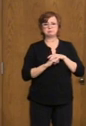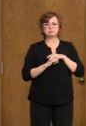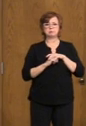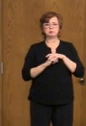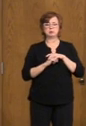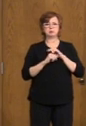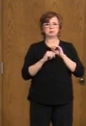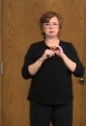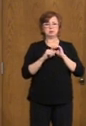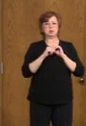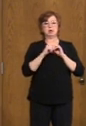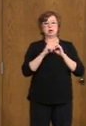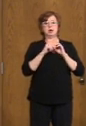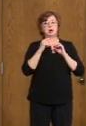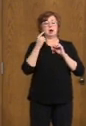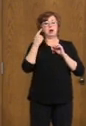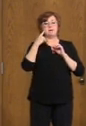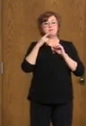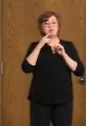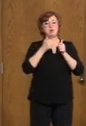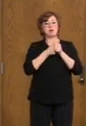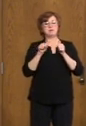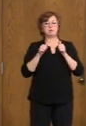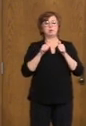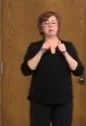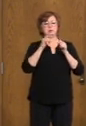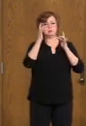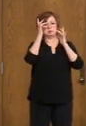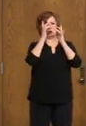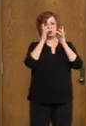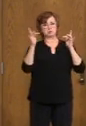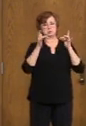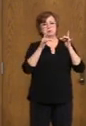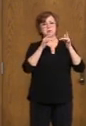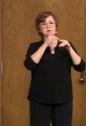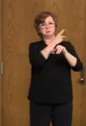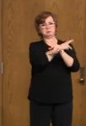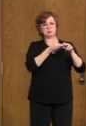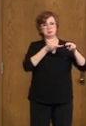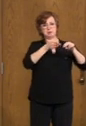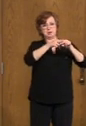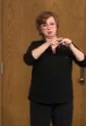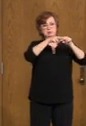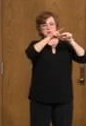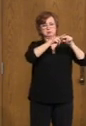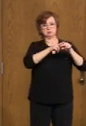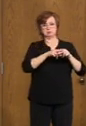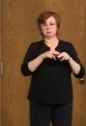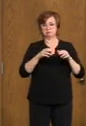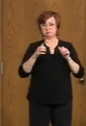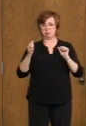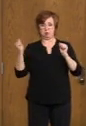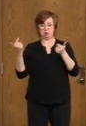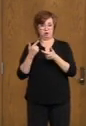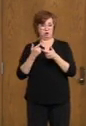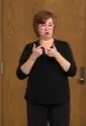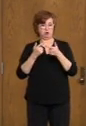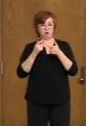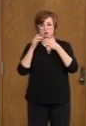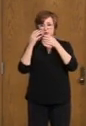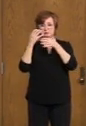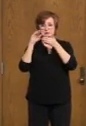further increase in our hospitalizations, because that ultimately is the number that I think everybody is watching, and I don't know if it's a